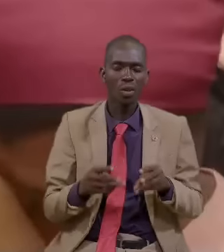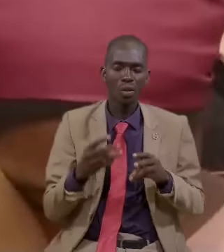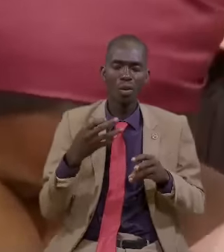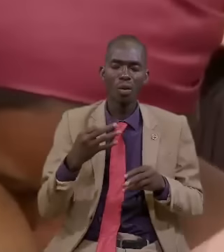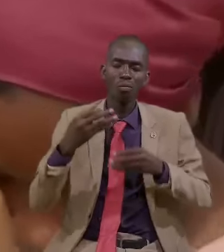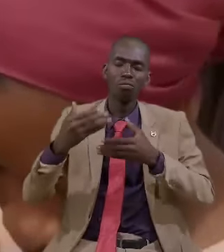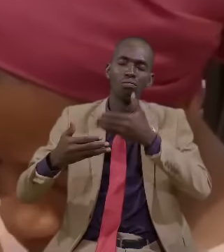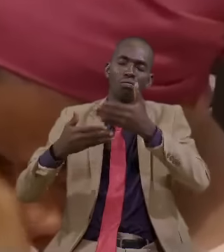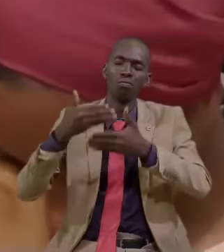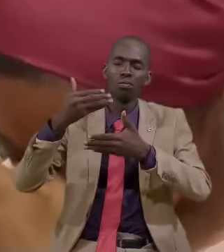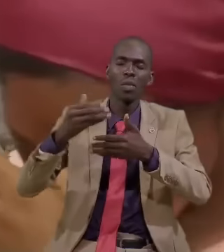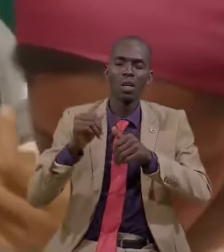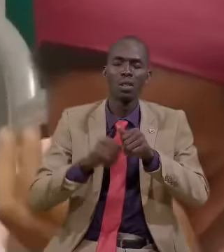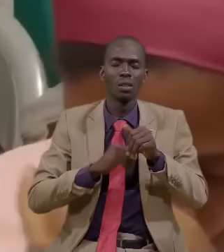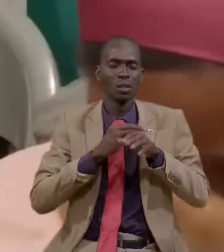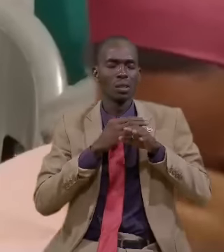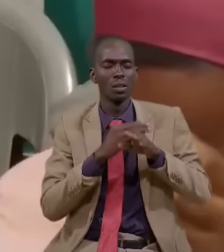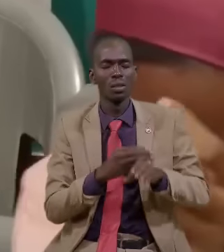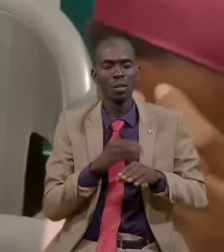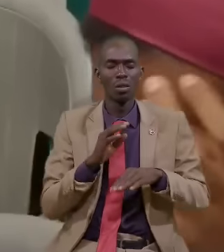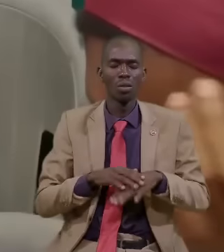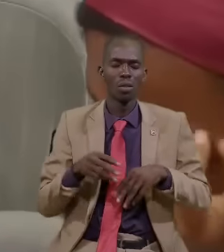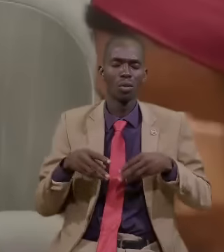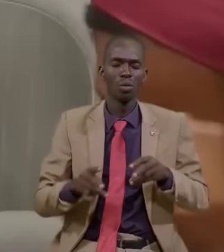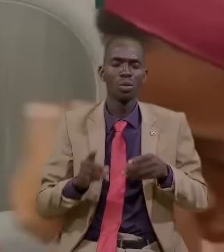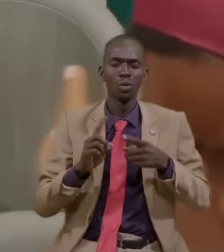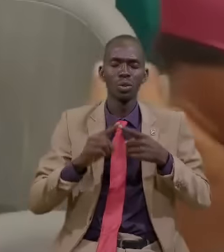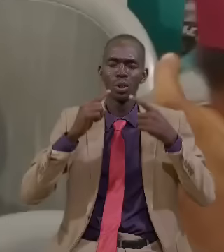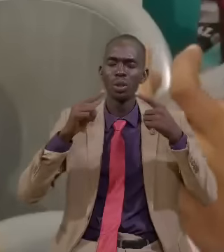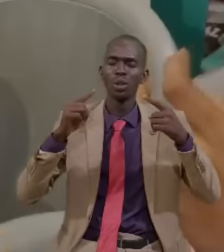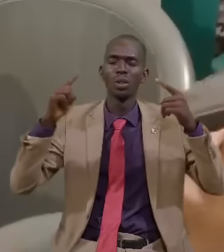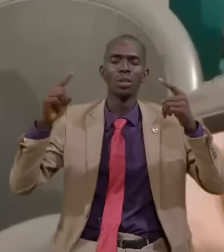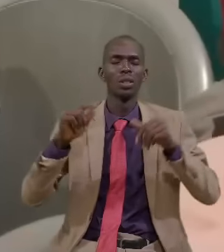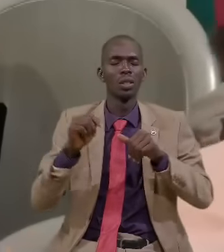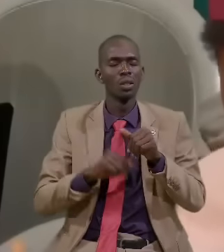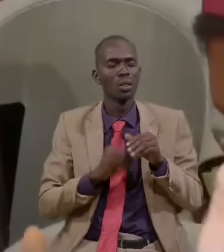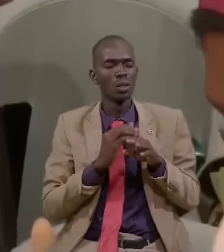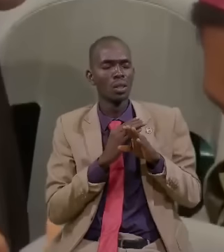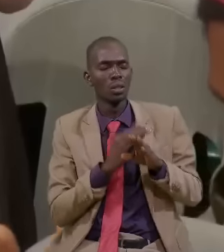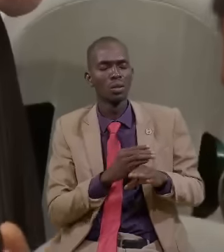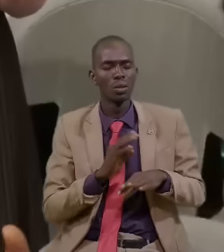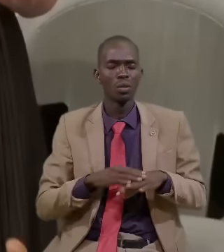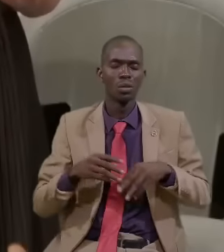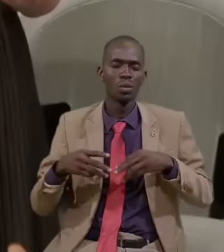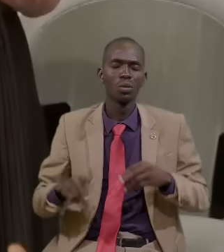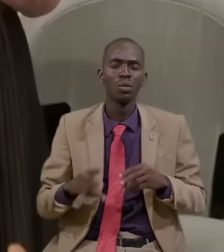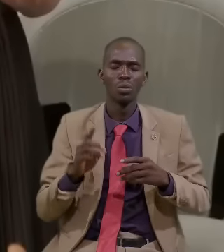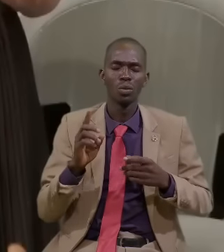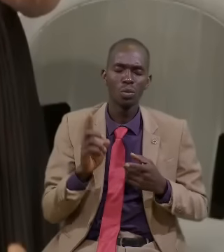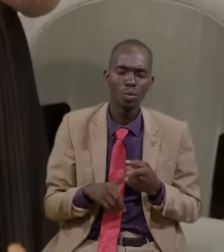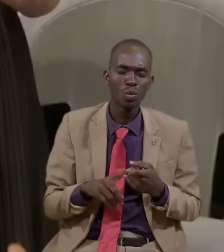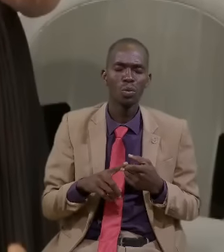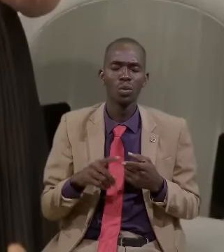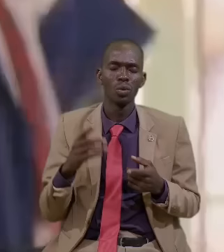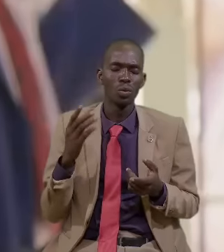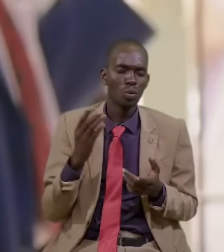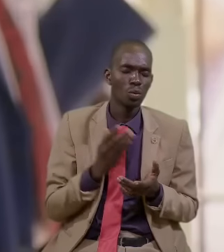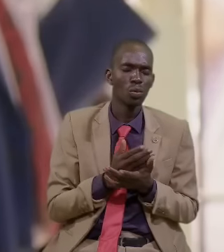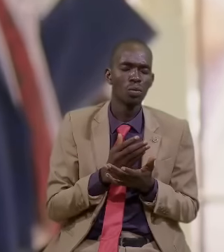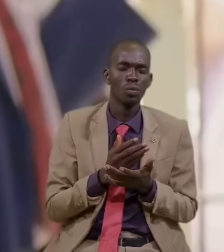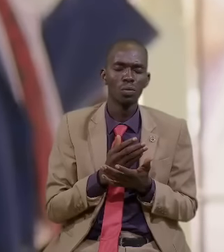our way for success, every obstacle in our way to hinder, to debar, to stop, clear it from